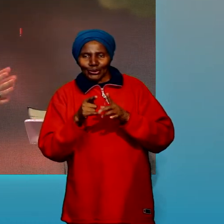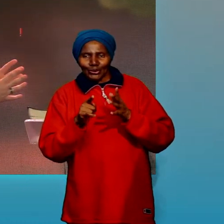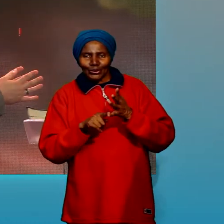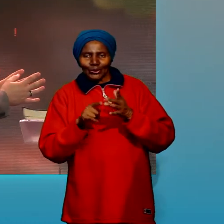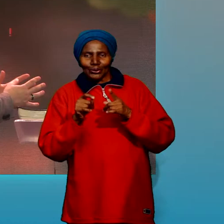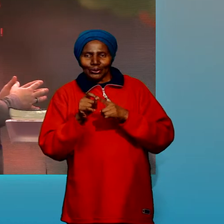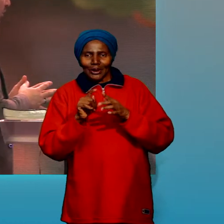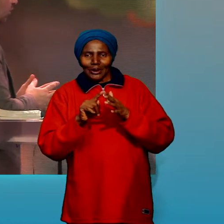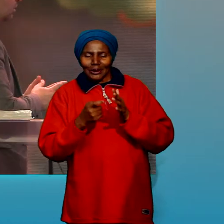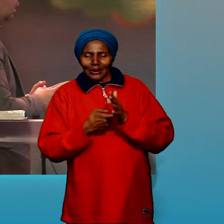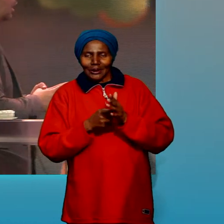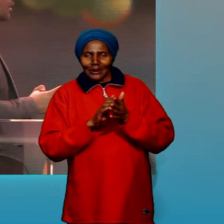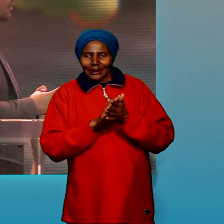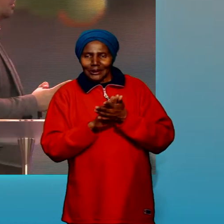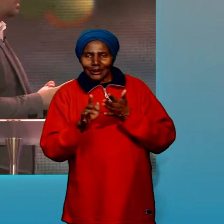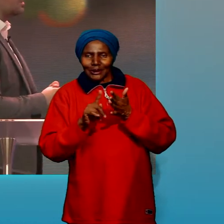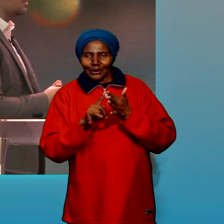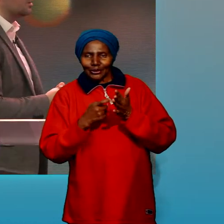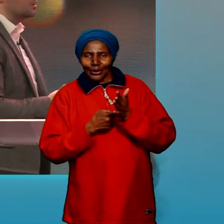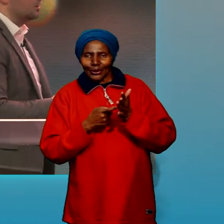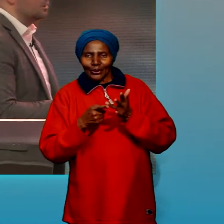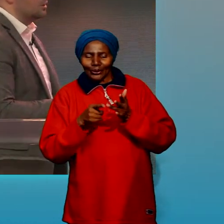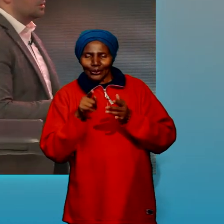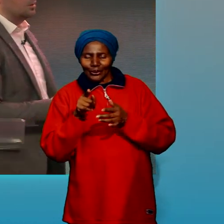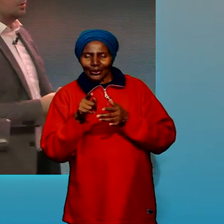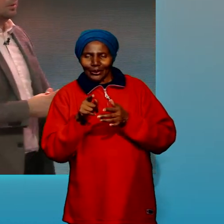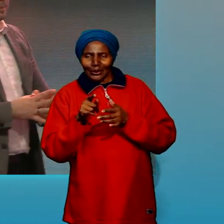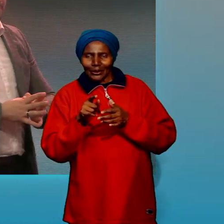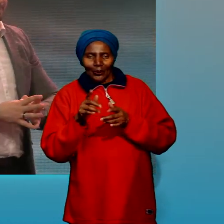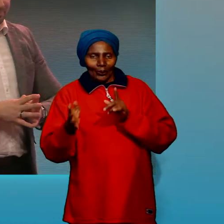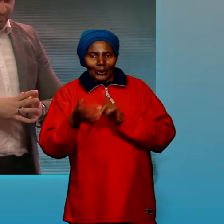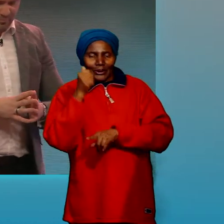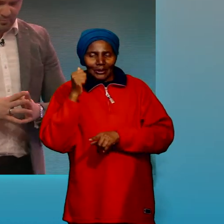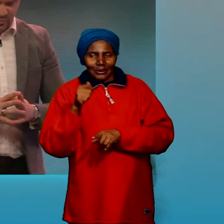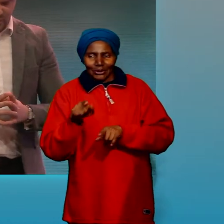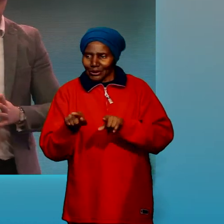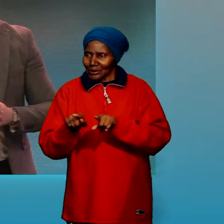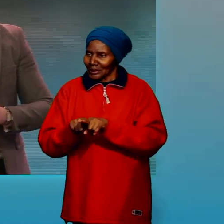And so in the stillness of your own heart and mind,